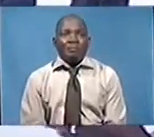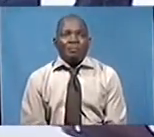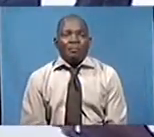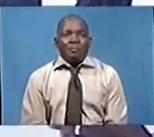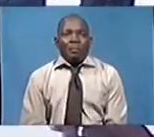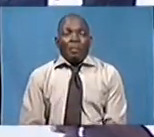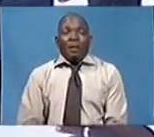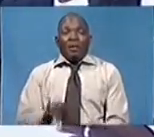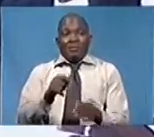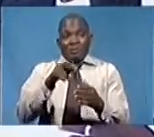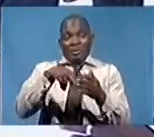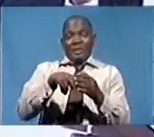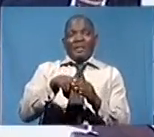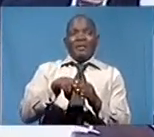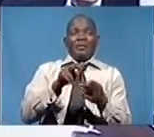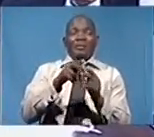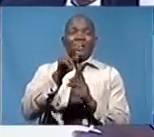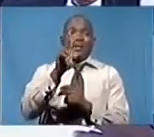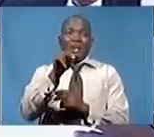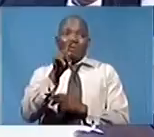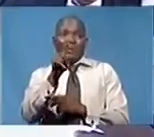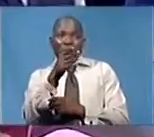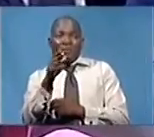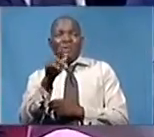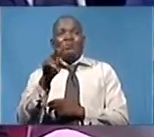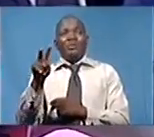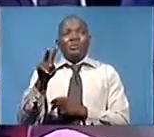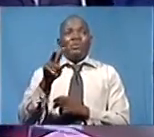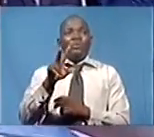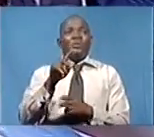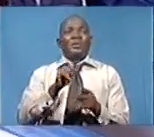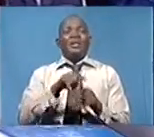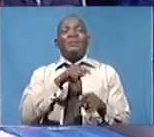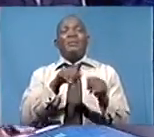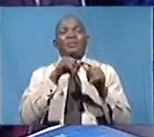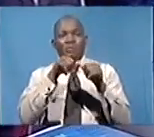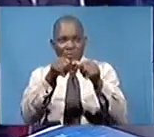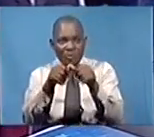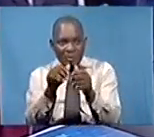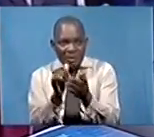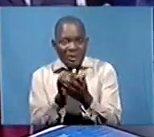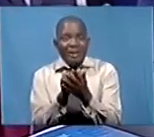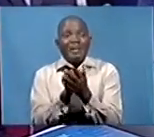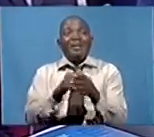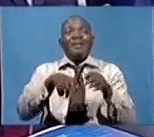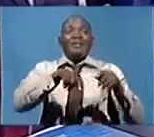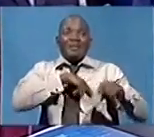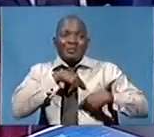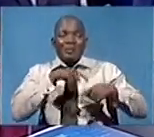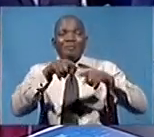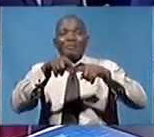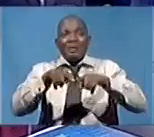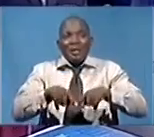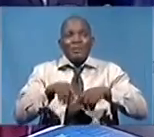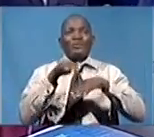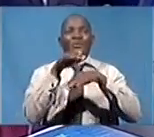And if you read 31 and 32 together, and then the argument goes beyond that, which is an argument which is based, founded